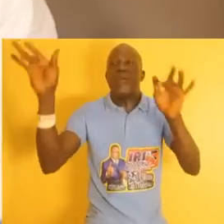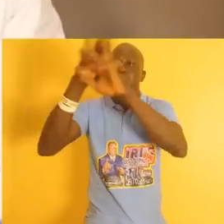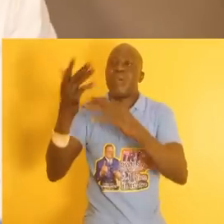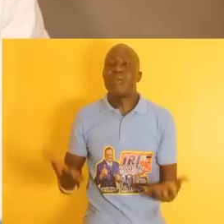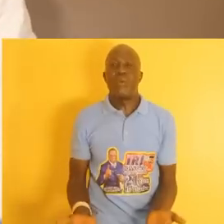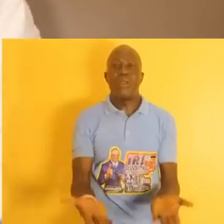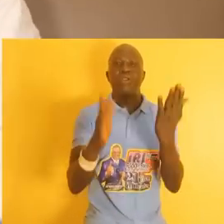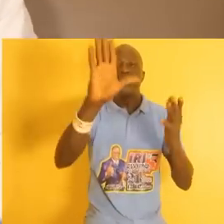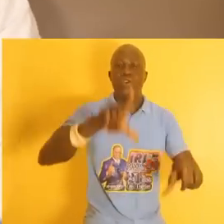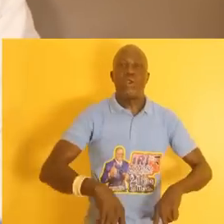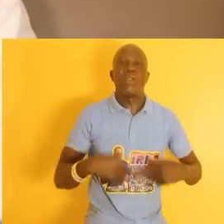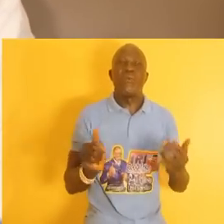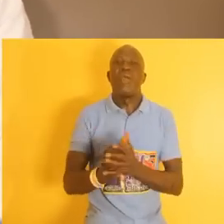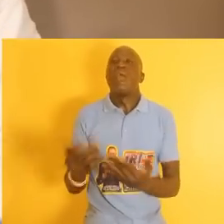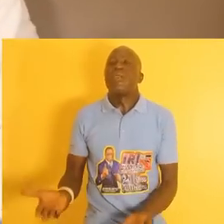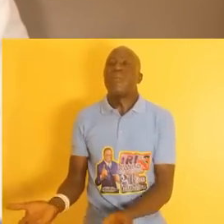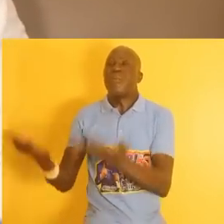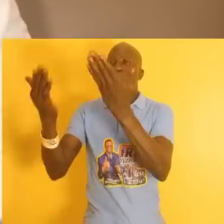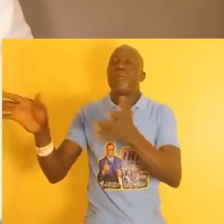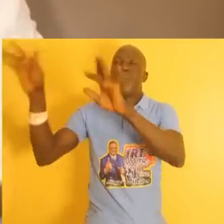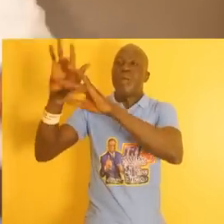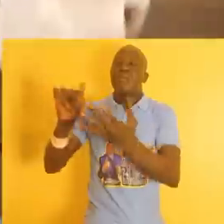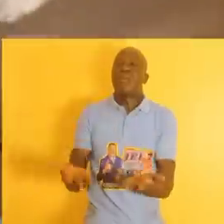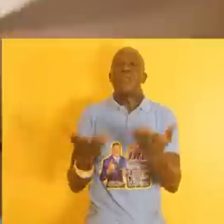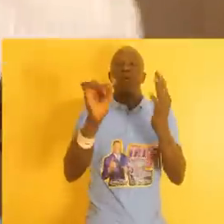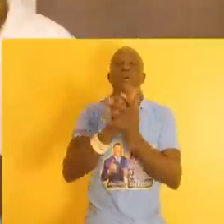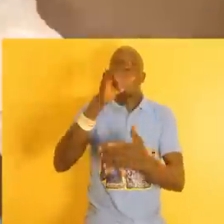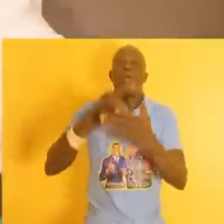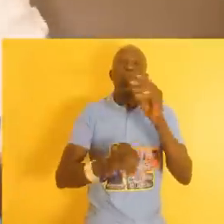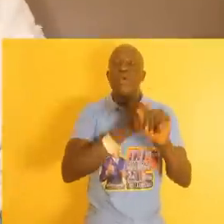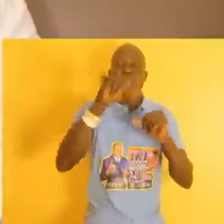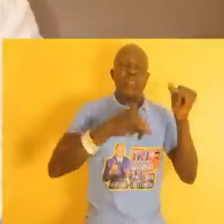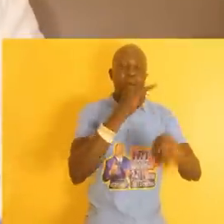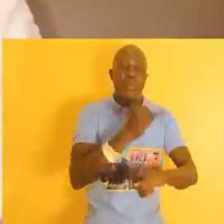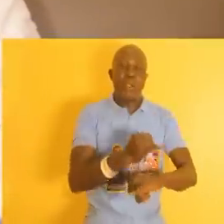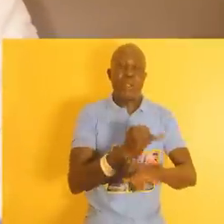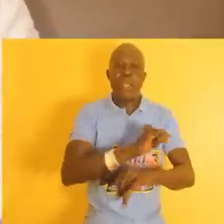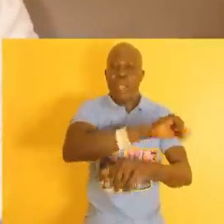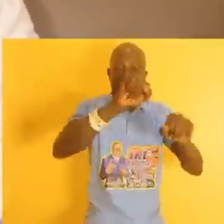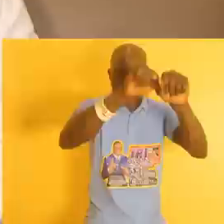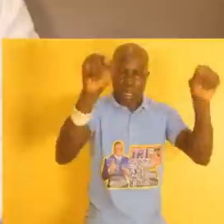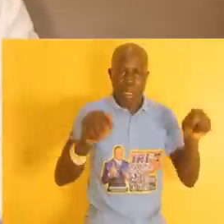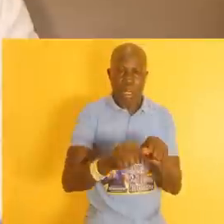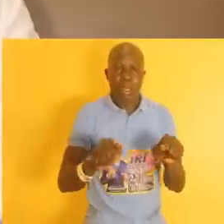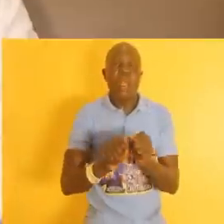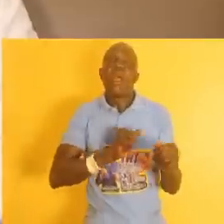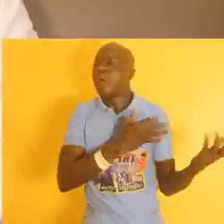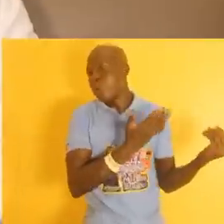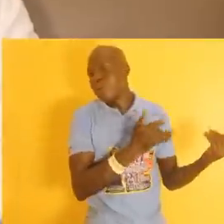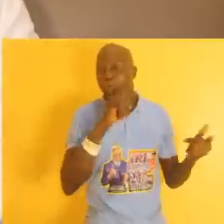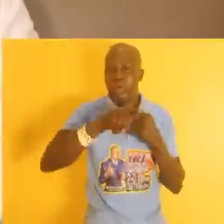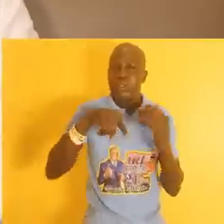year today. I know I'll be a year today. Oh, Baba, and nobody. I tell you, baby. And he said, I'm expecting